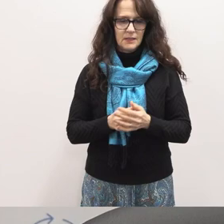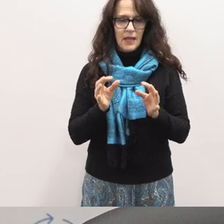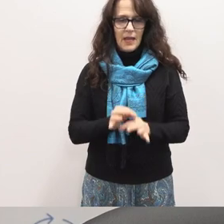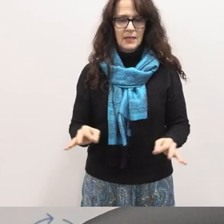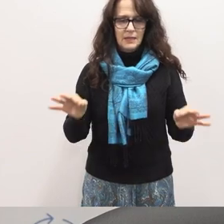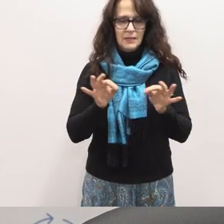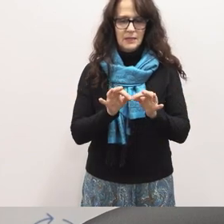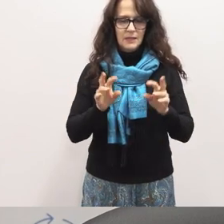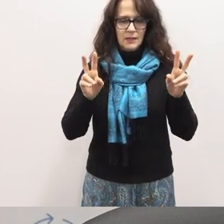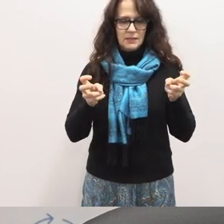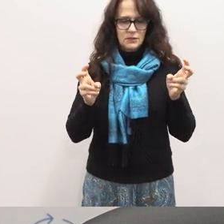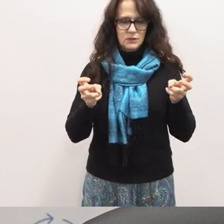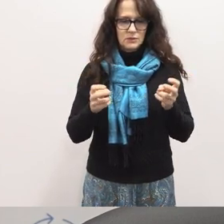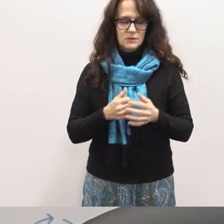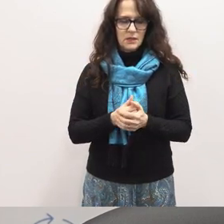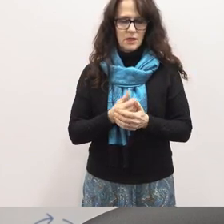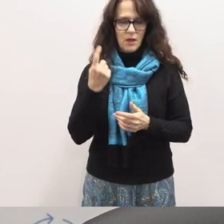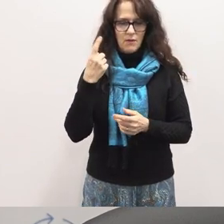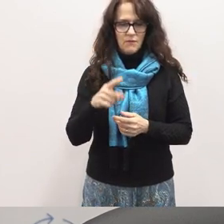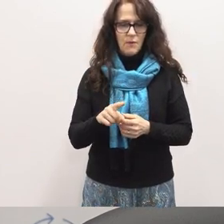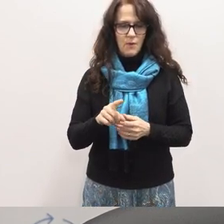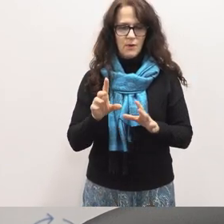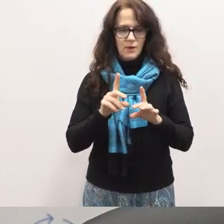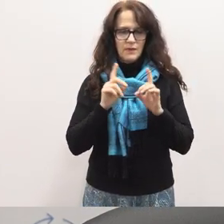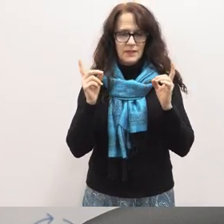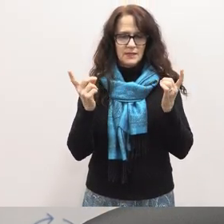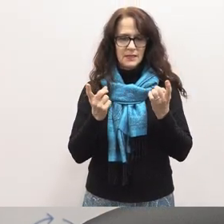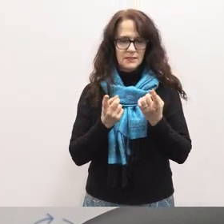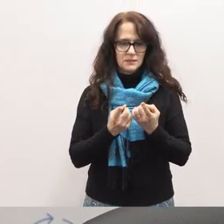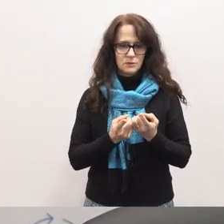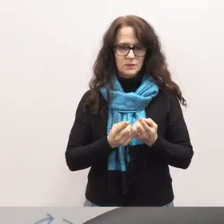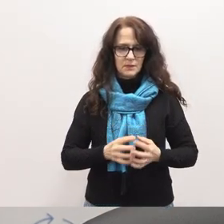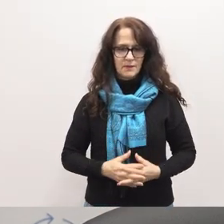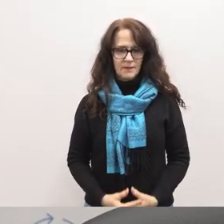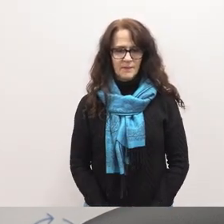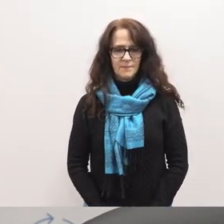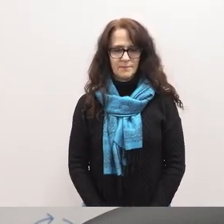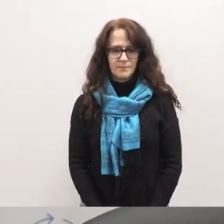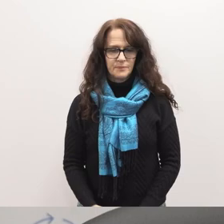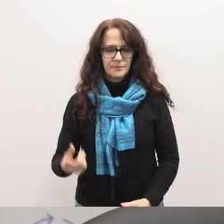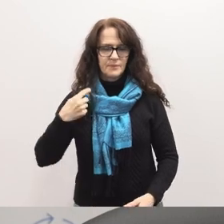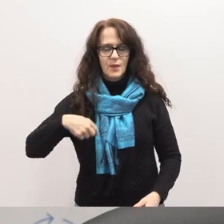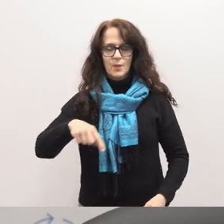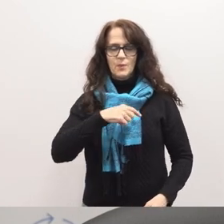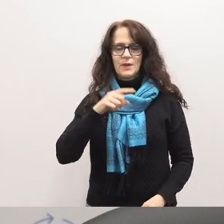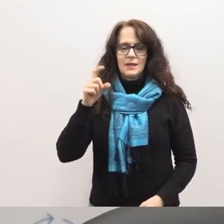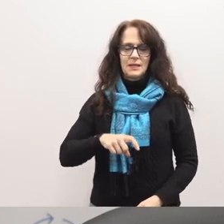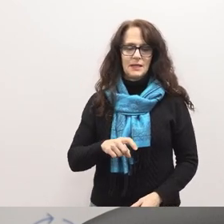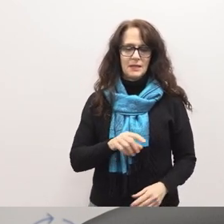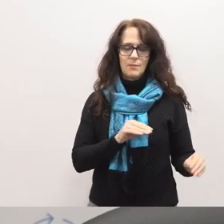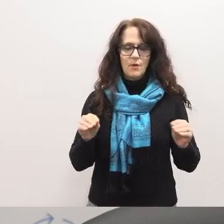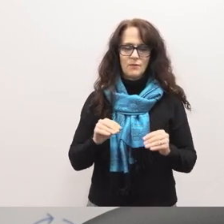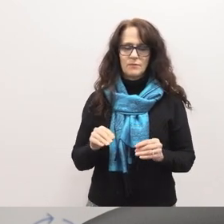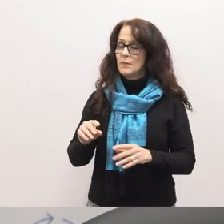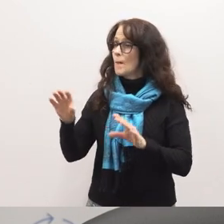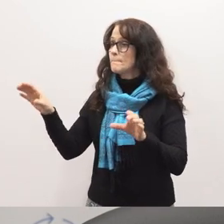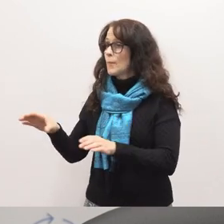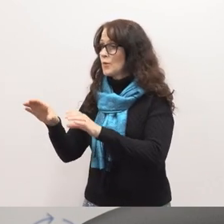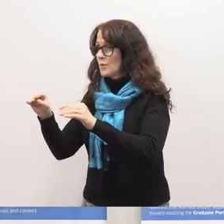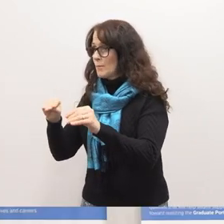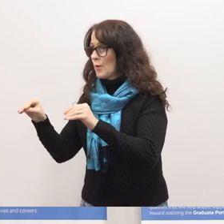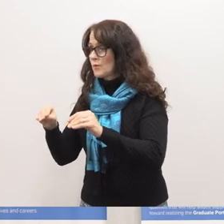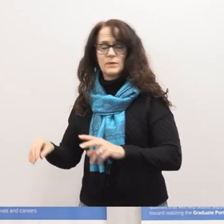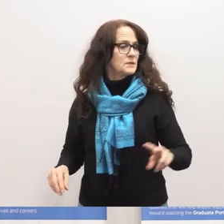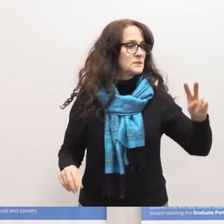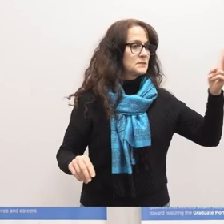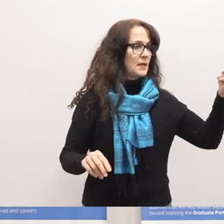issues for the district. So we need a motion. So moved.